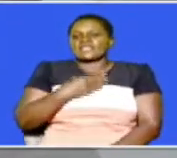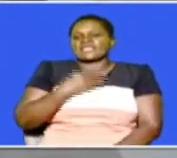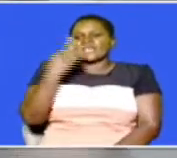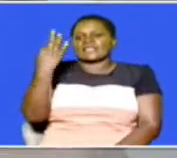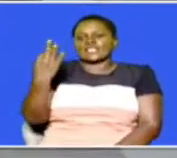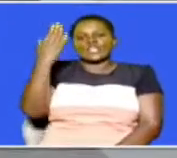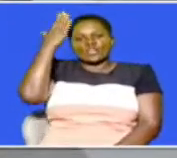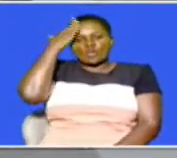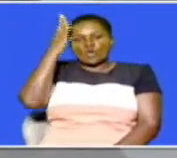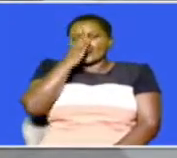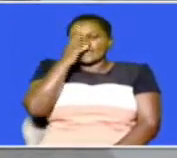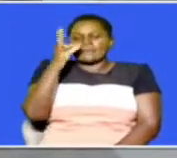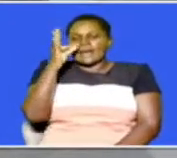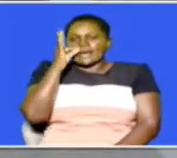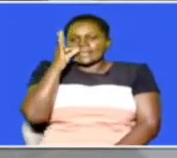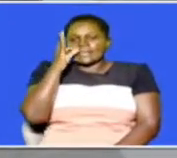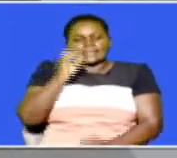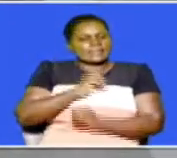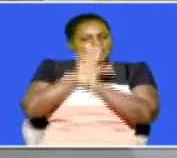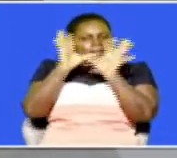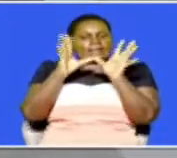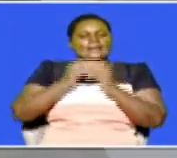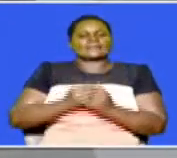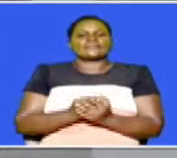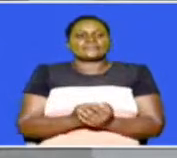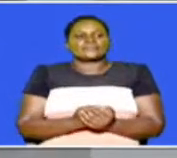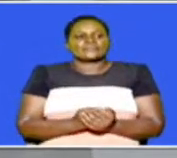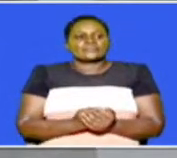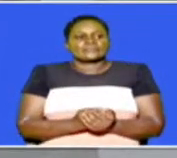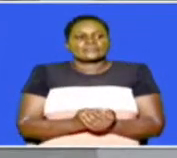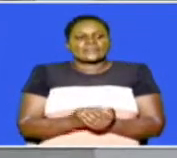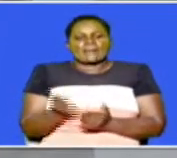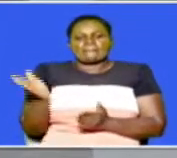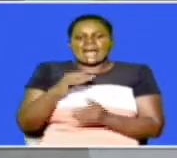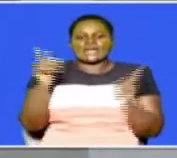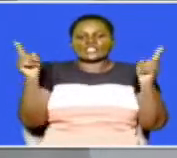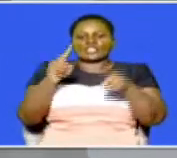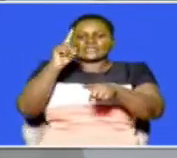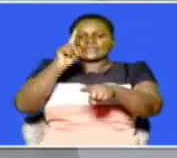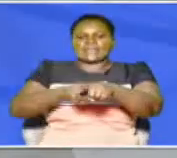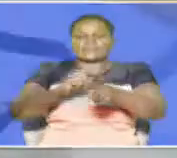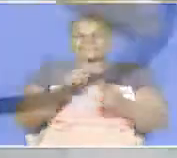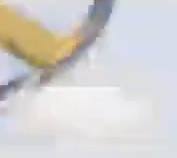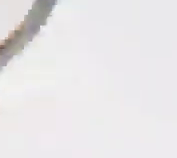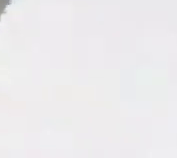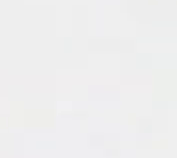know Kibaki, who know Kenya like the back of their hands. Stay with us. News Hour is back in a moment.